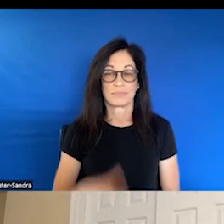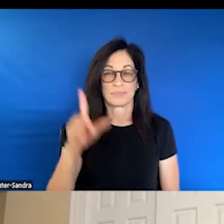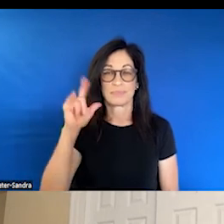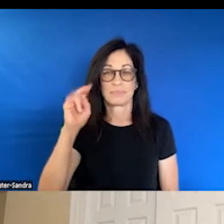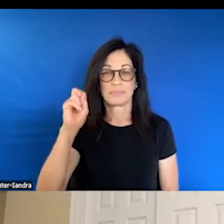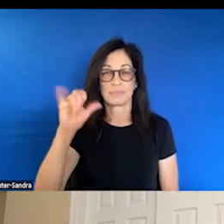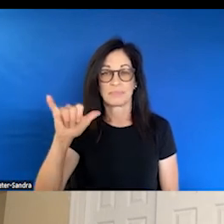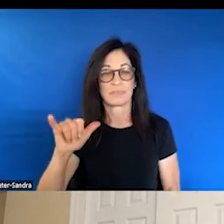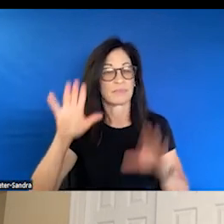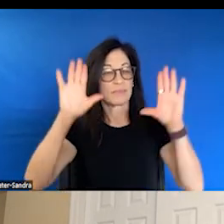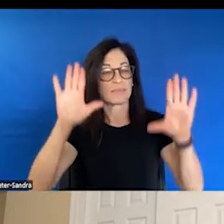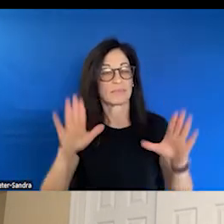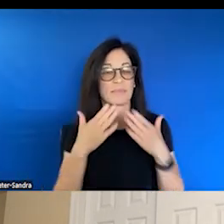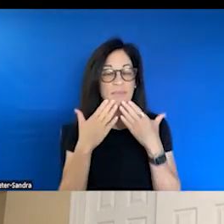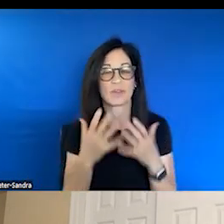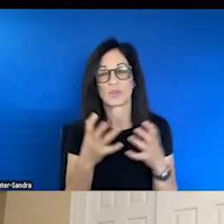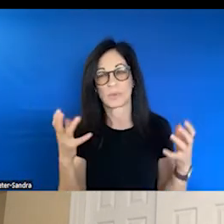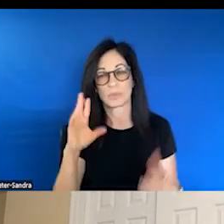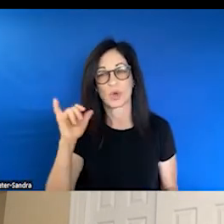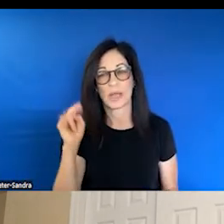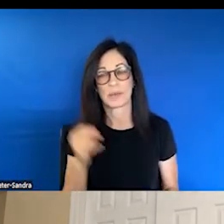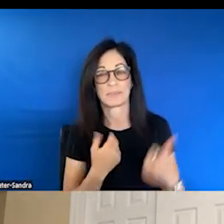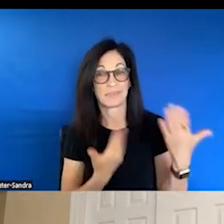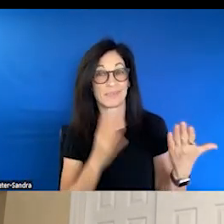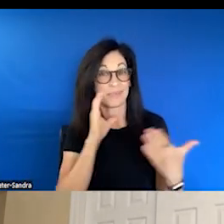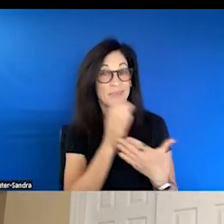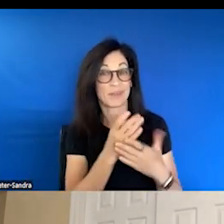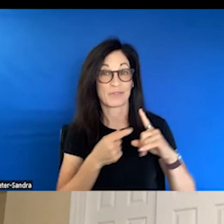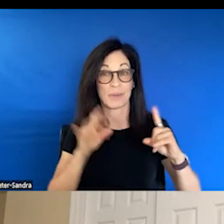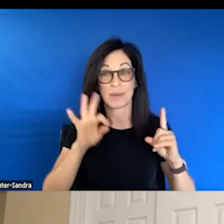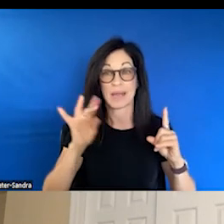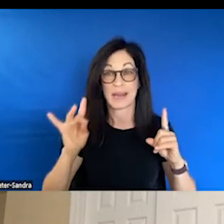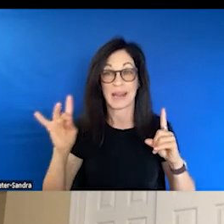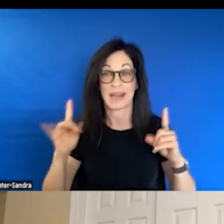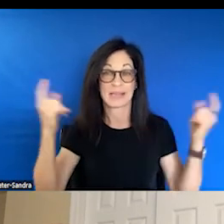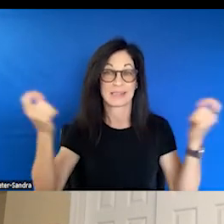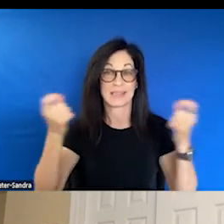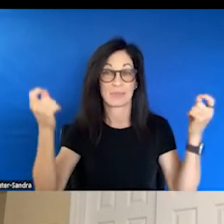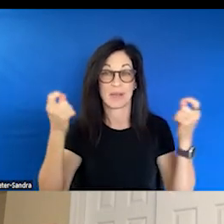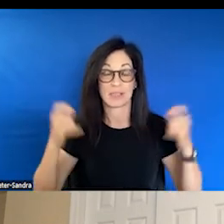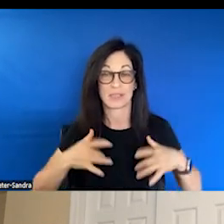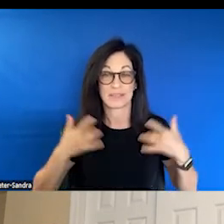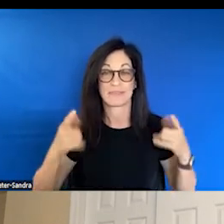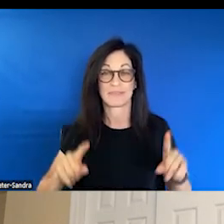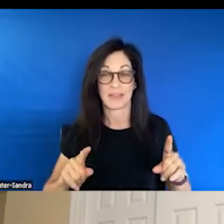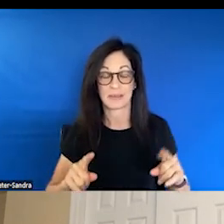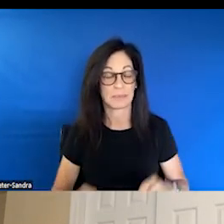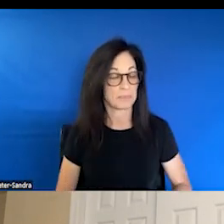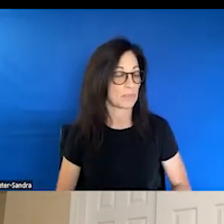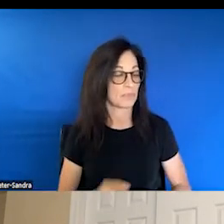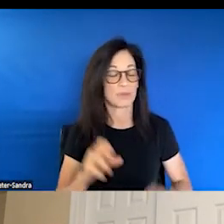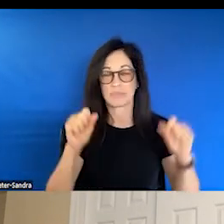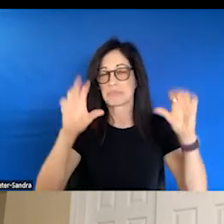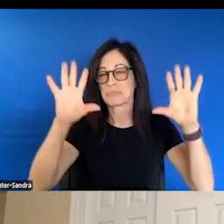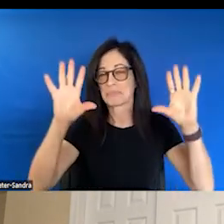Fantastic. Thank you so much, Brian. Here's a picture from that 988 celebration event, which was just